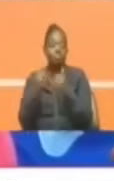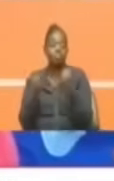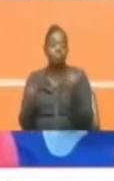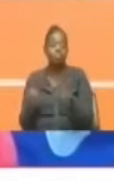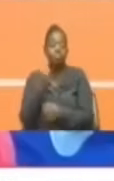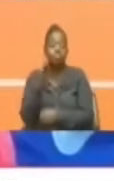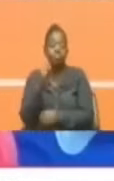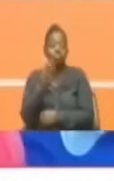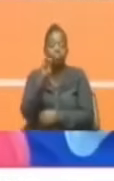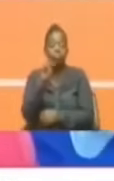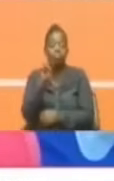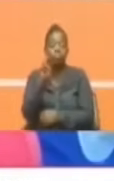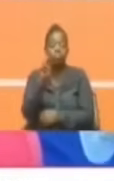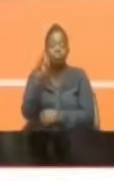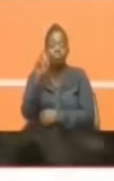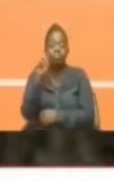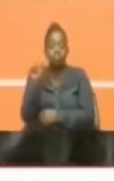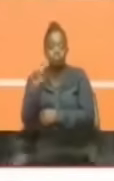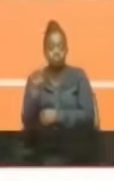sikirabanko.